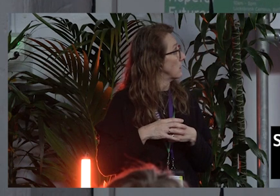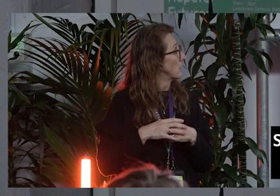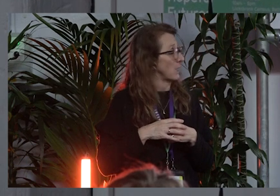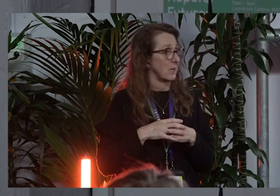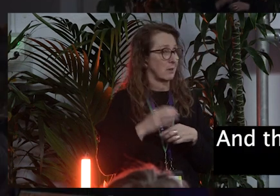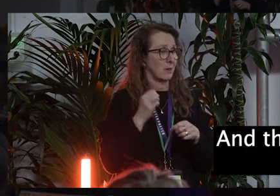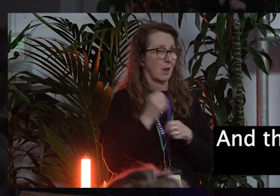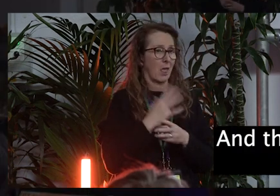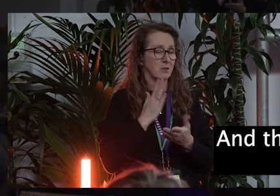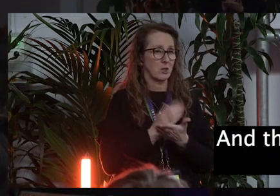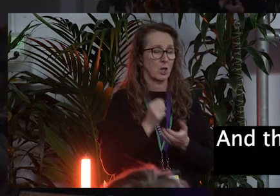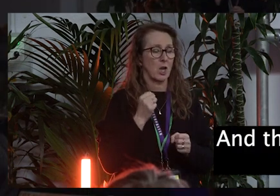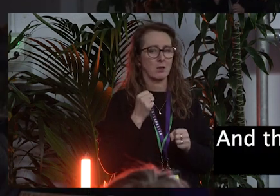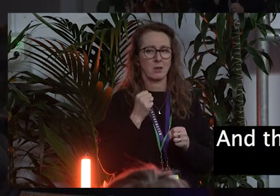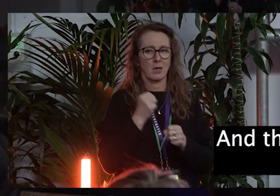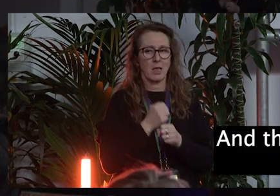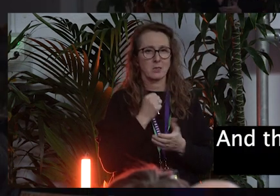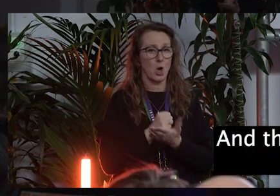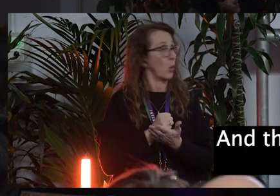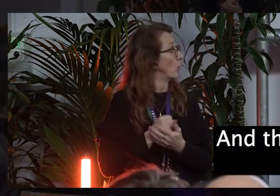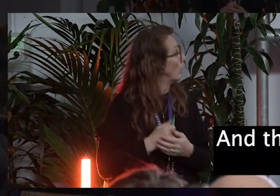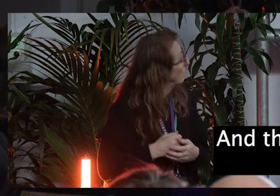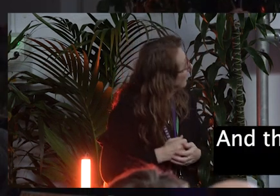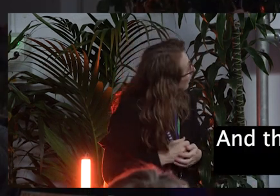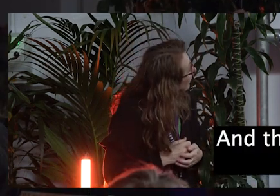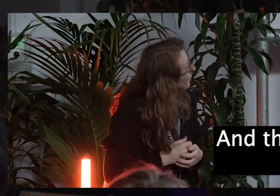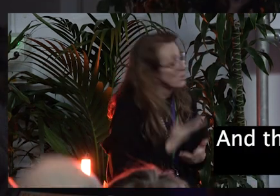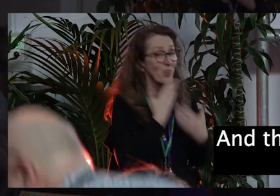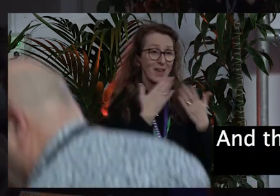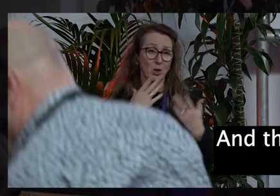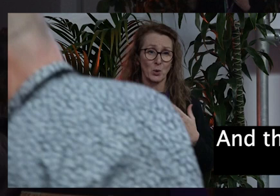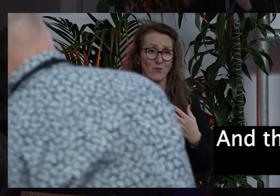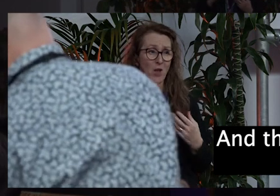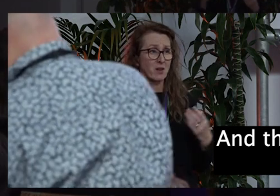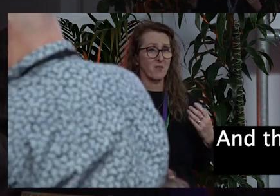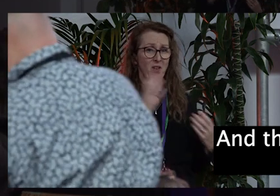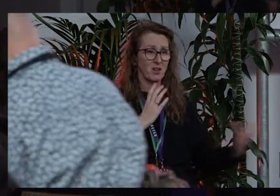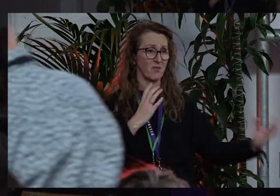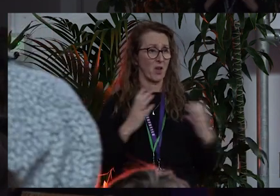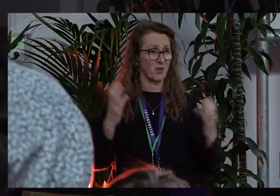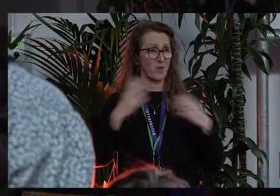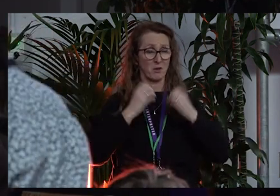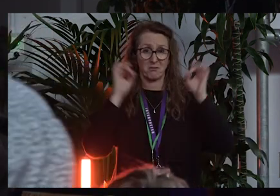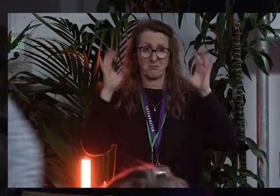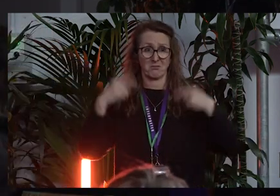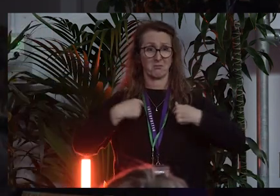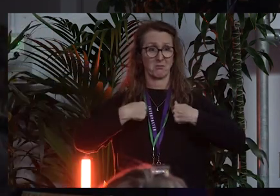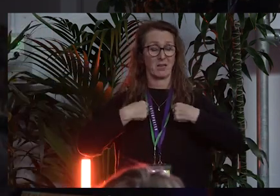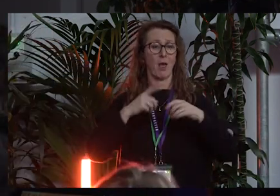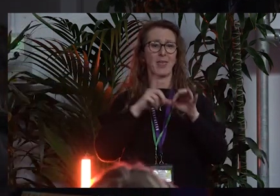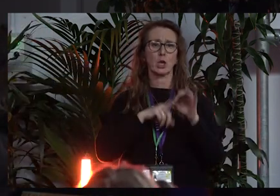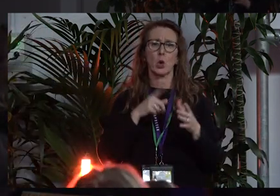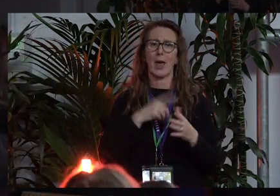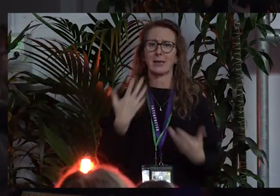Glasgow as well. And then just thank you to our funders. And that's me. And I think there's a Q&A thing